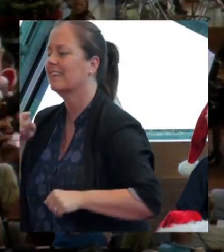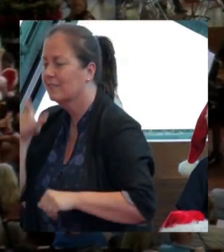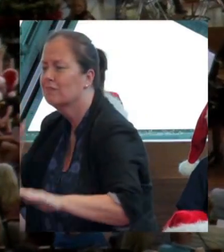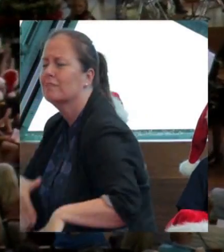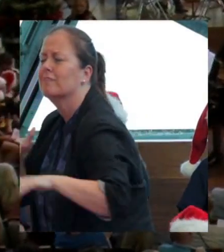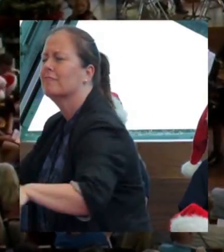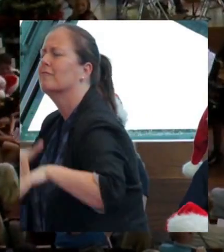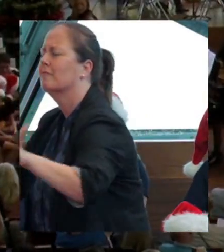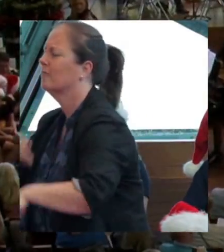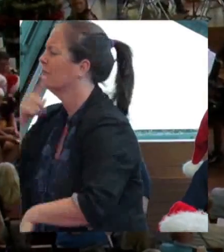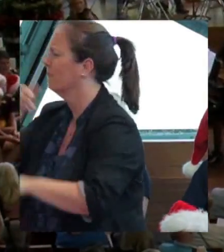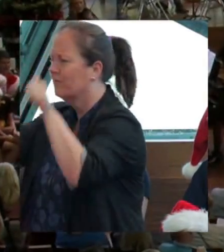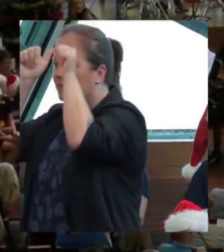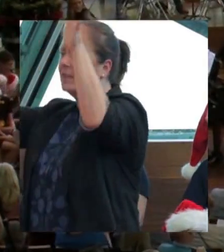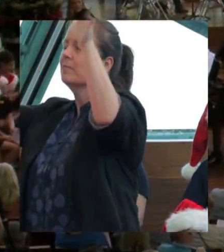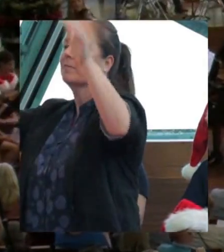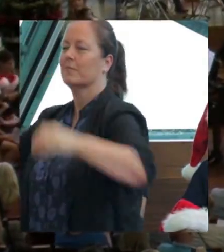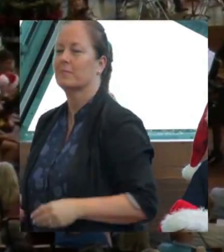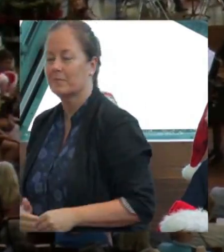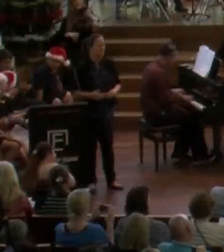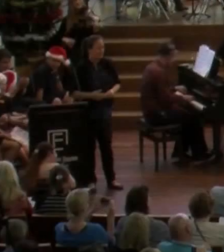go down in history.